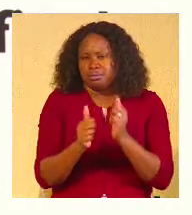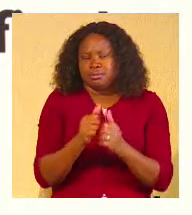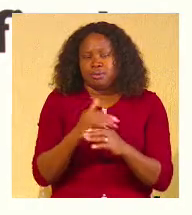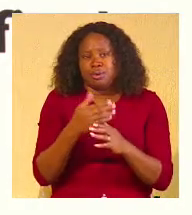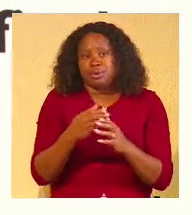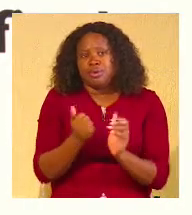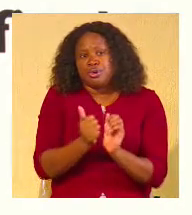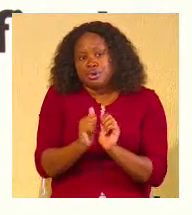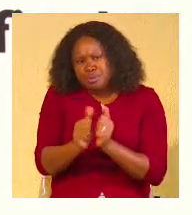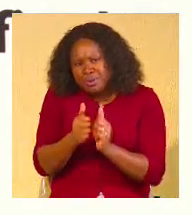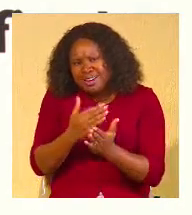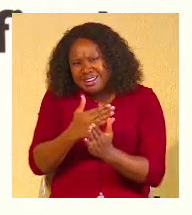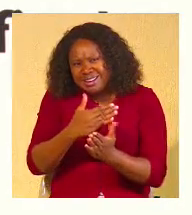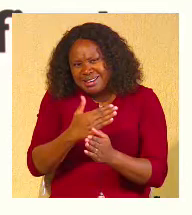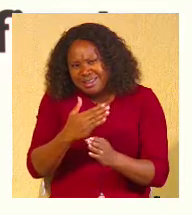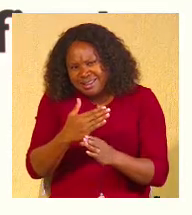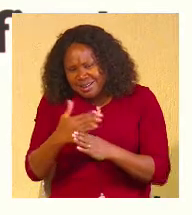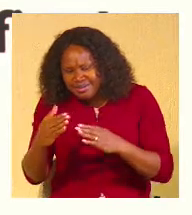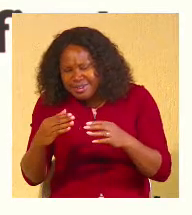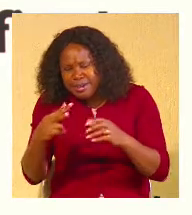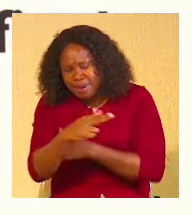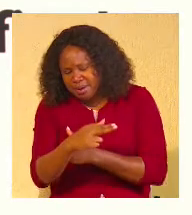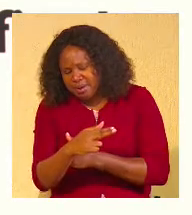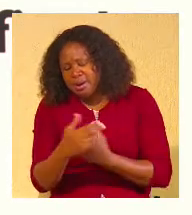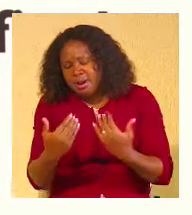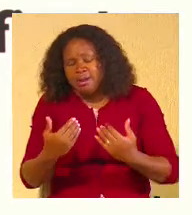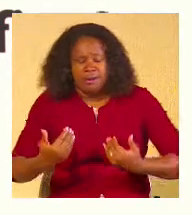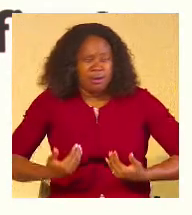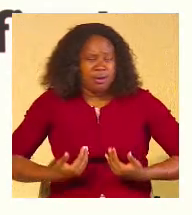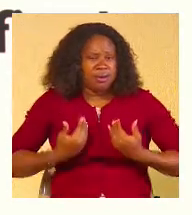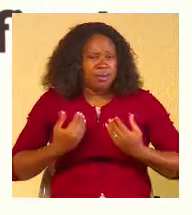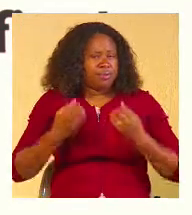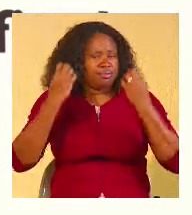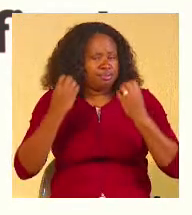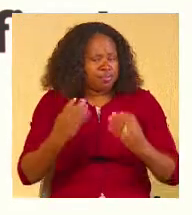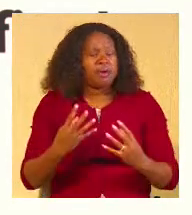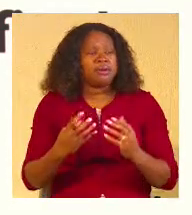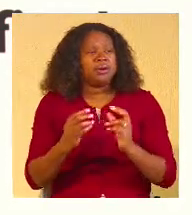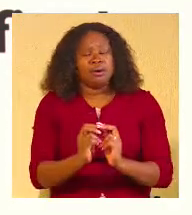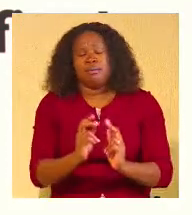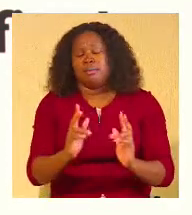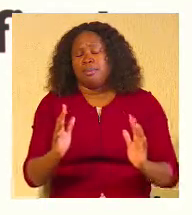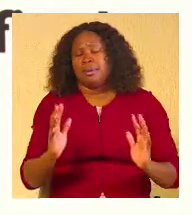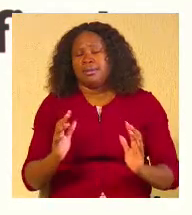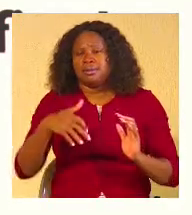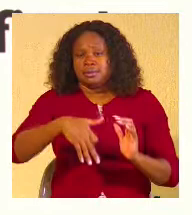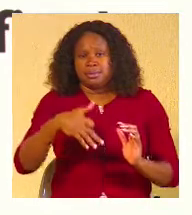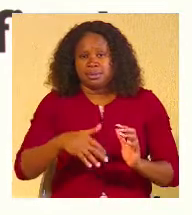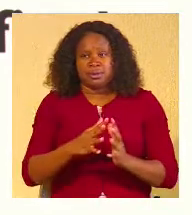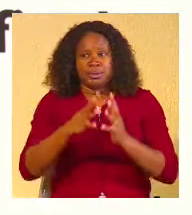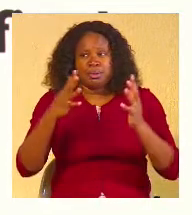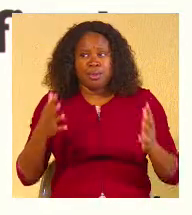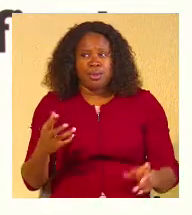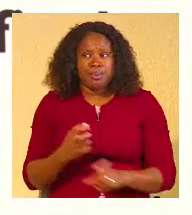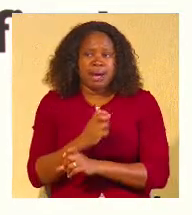sports activities. So in short, the youth, in fact, being obviously the majority of our population, is the most